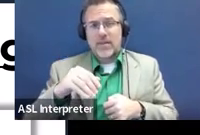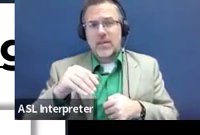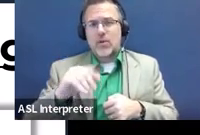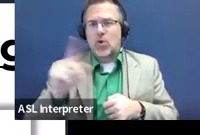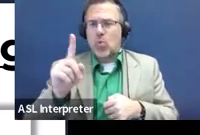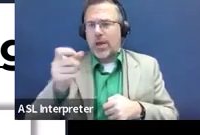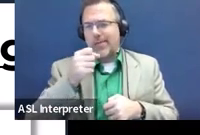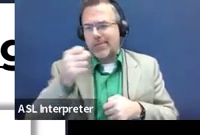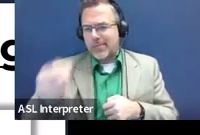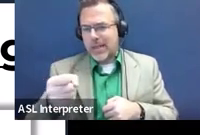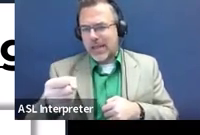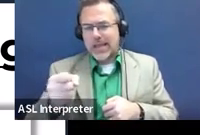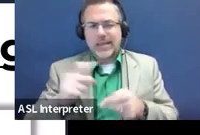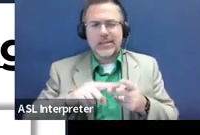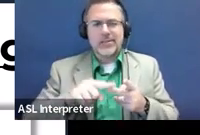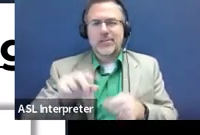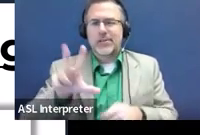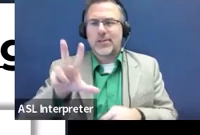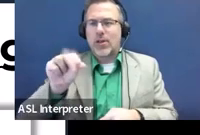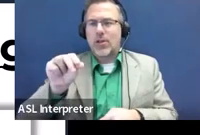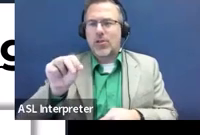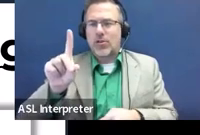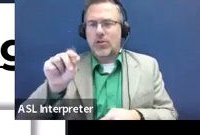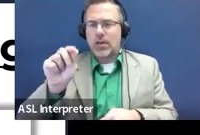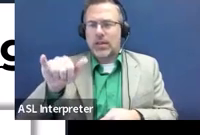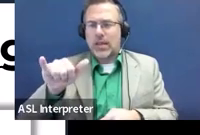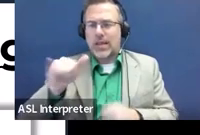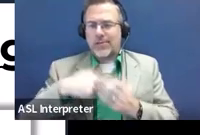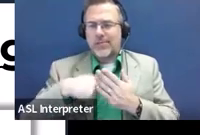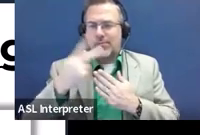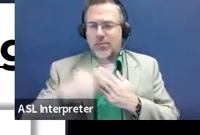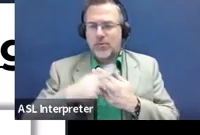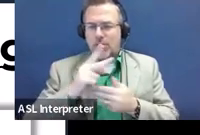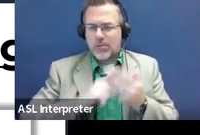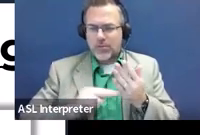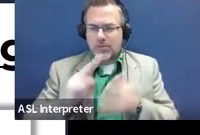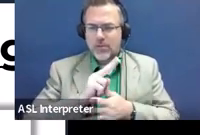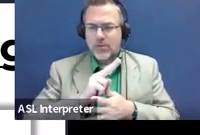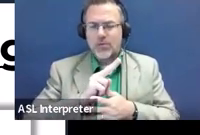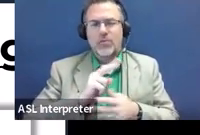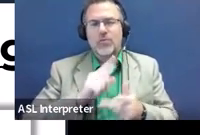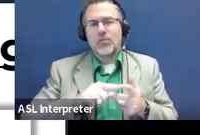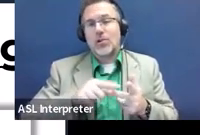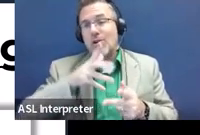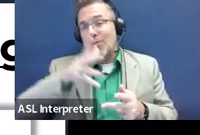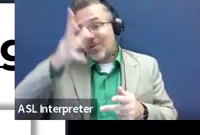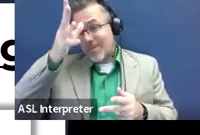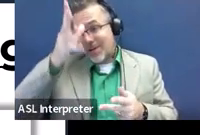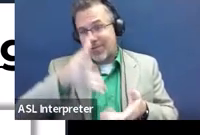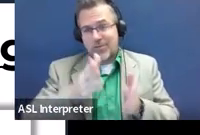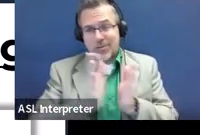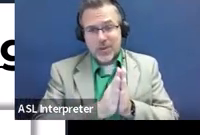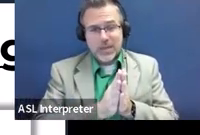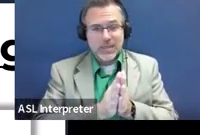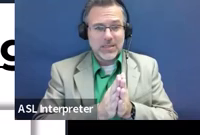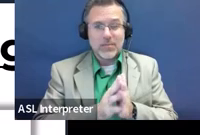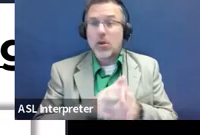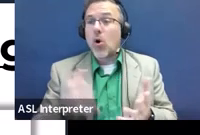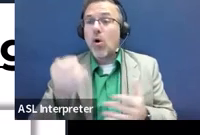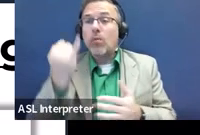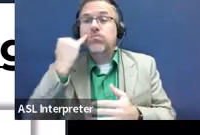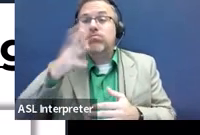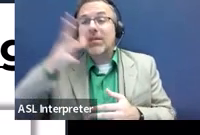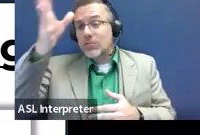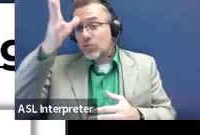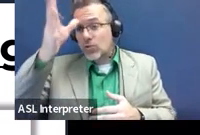doing a 30-day program review, or even if it's a parent request. Also, if you have any students on abbreviated day,